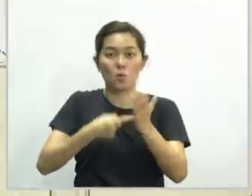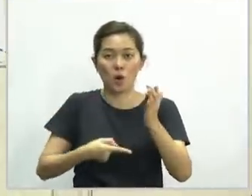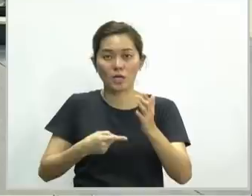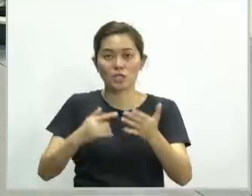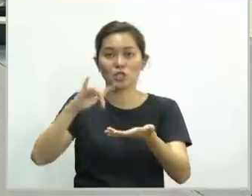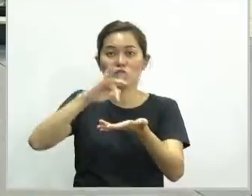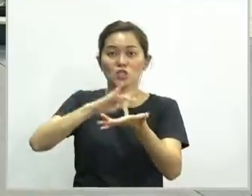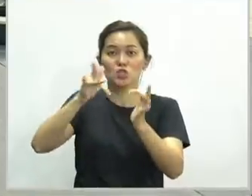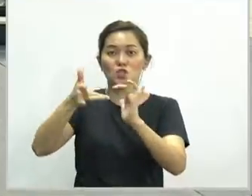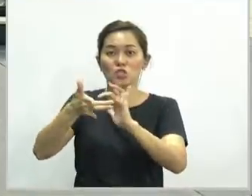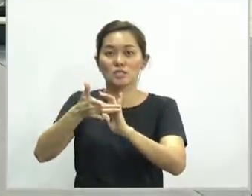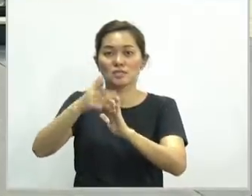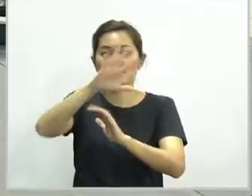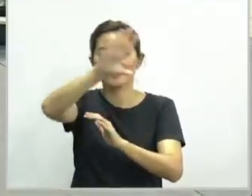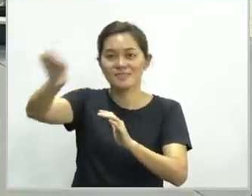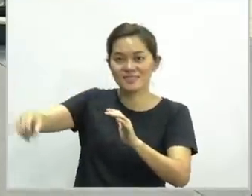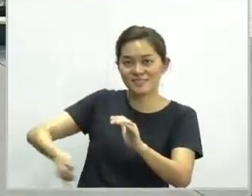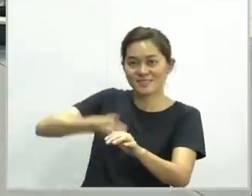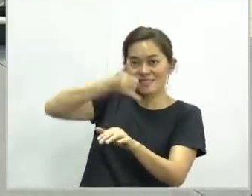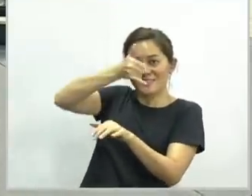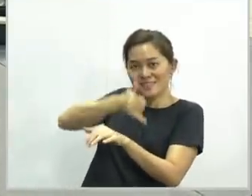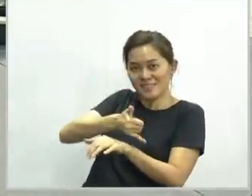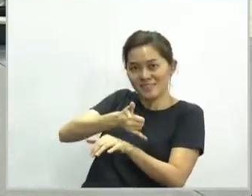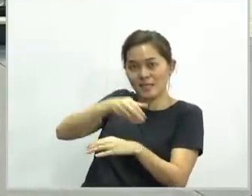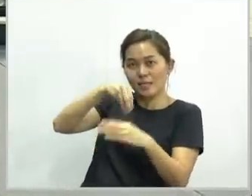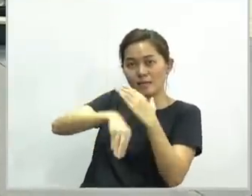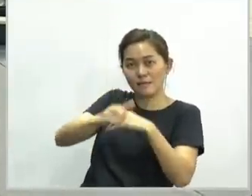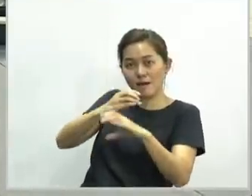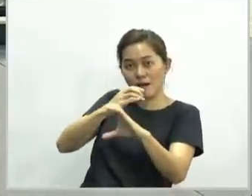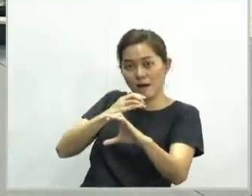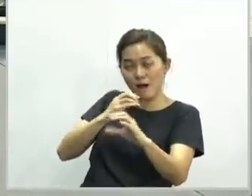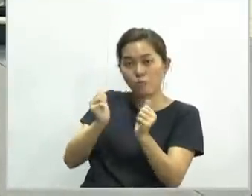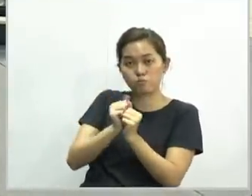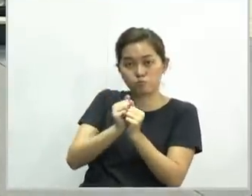the car of your life.